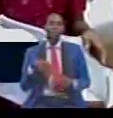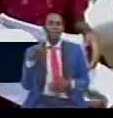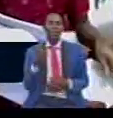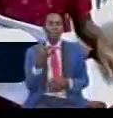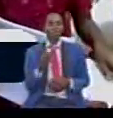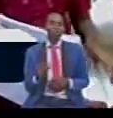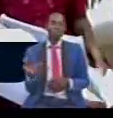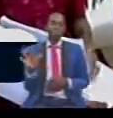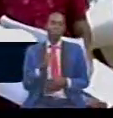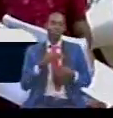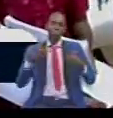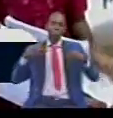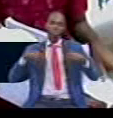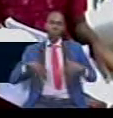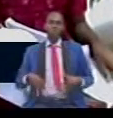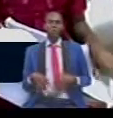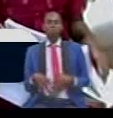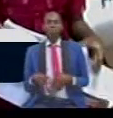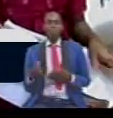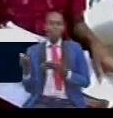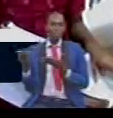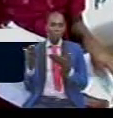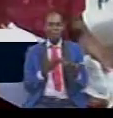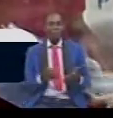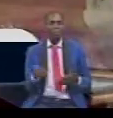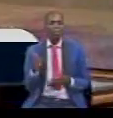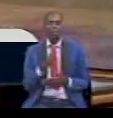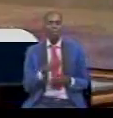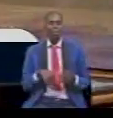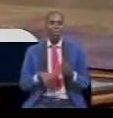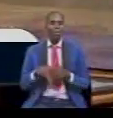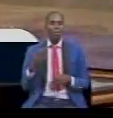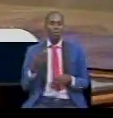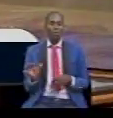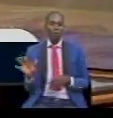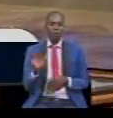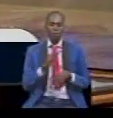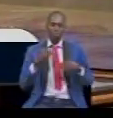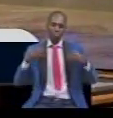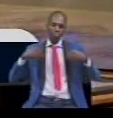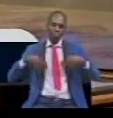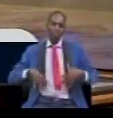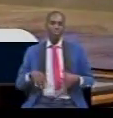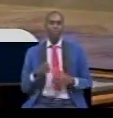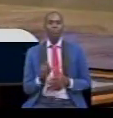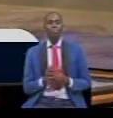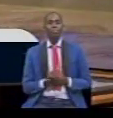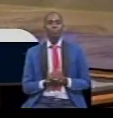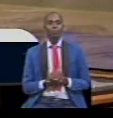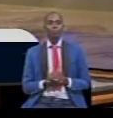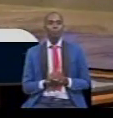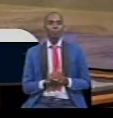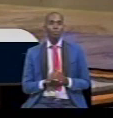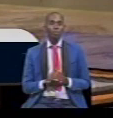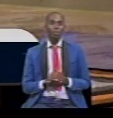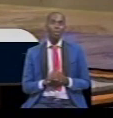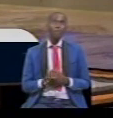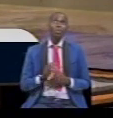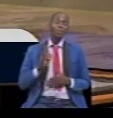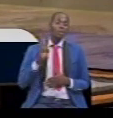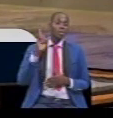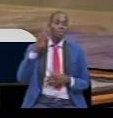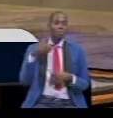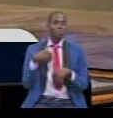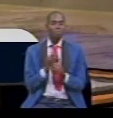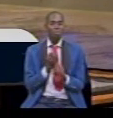their distresses. Bringeth them out of their distresses. He maketh the